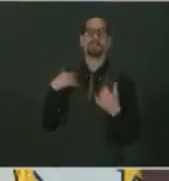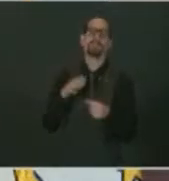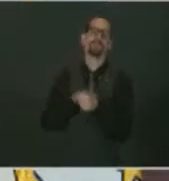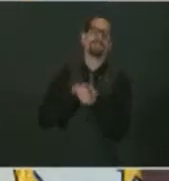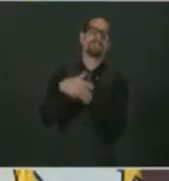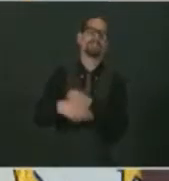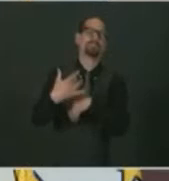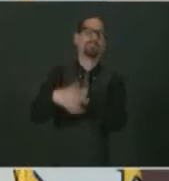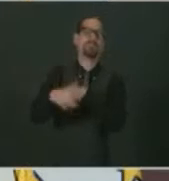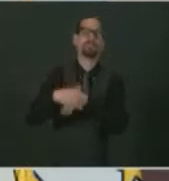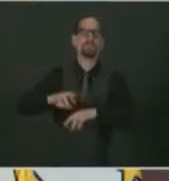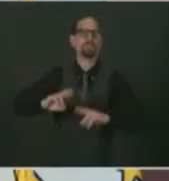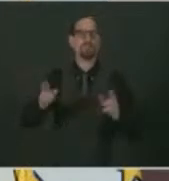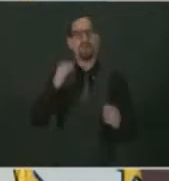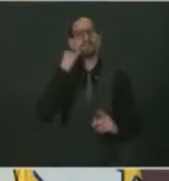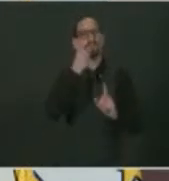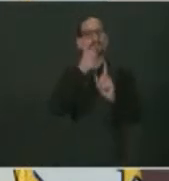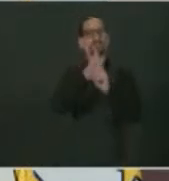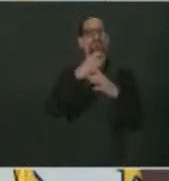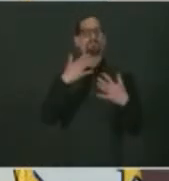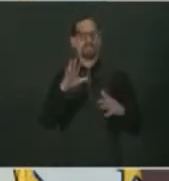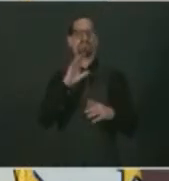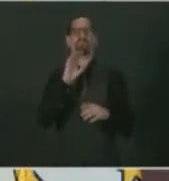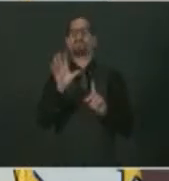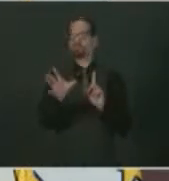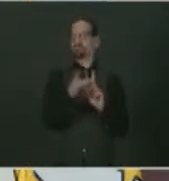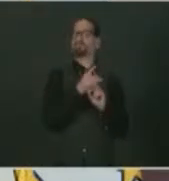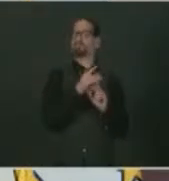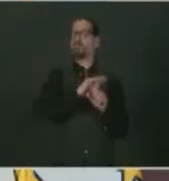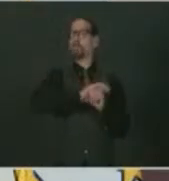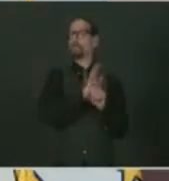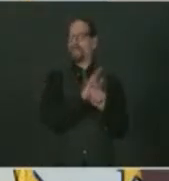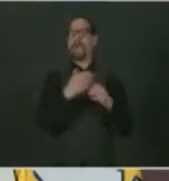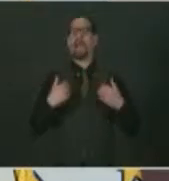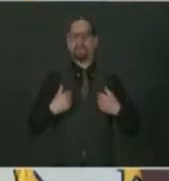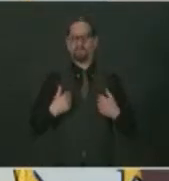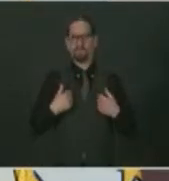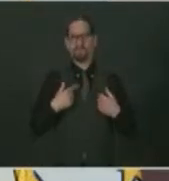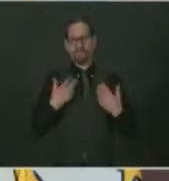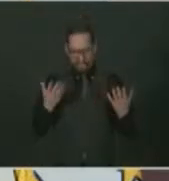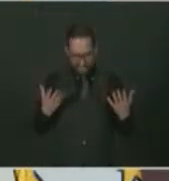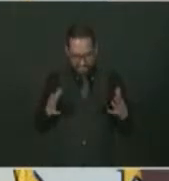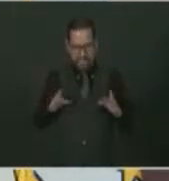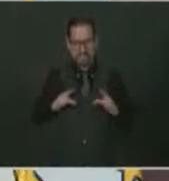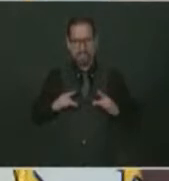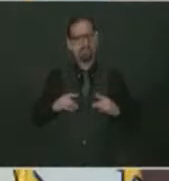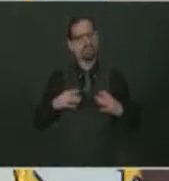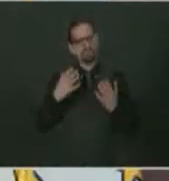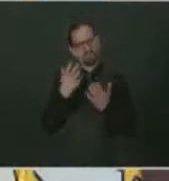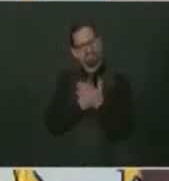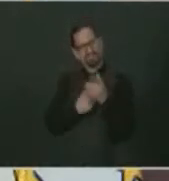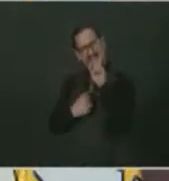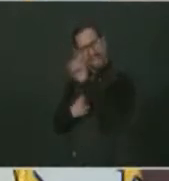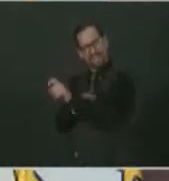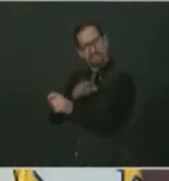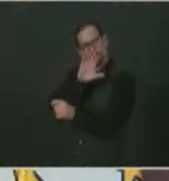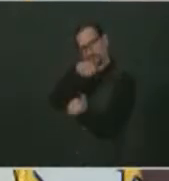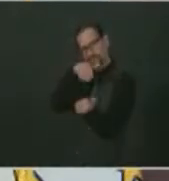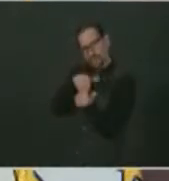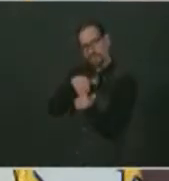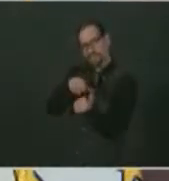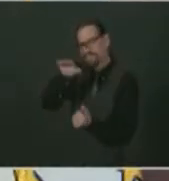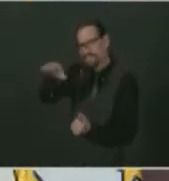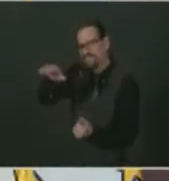treatment. See if you're eligible. Talk to your doctor, or if you don't have a doctor, we have doctors who are available for you. Go